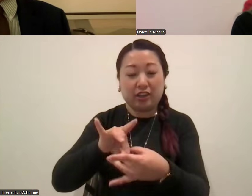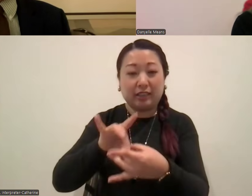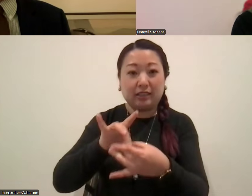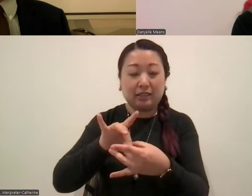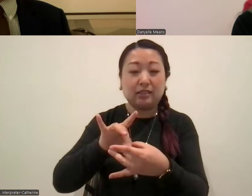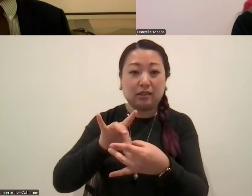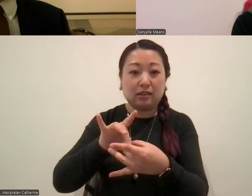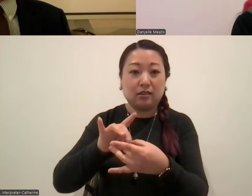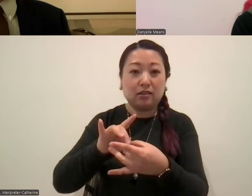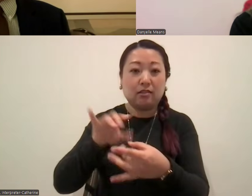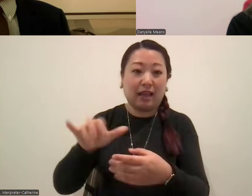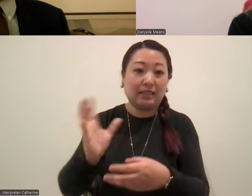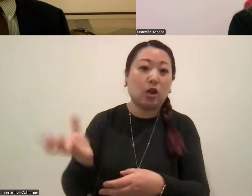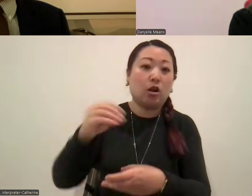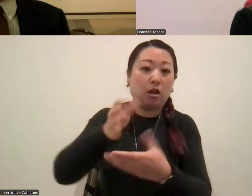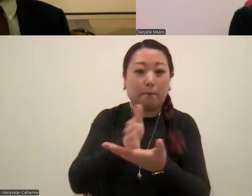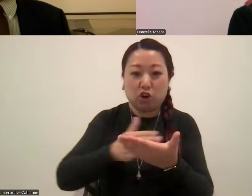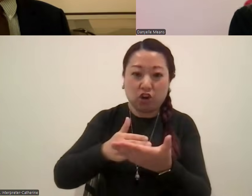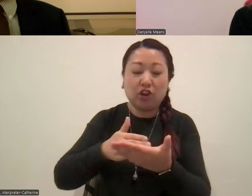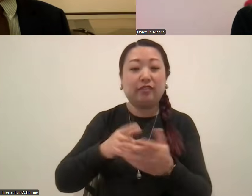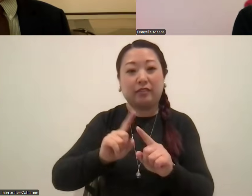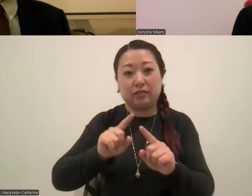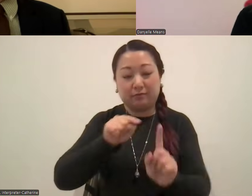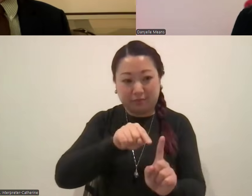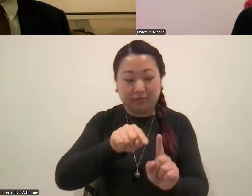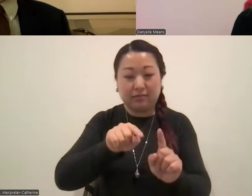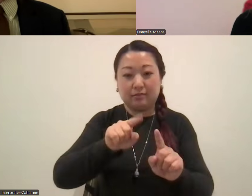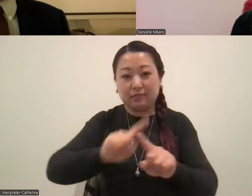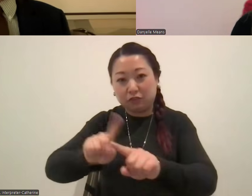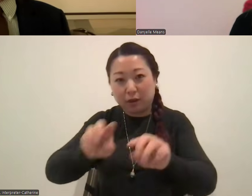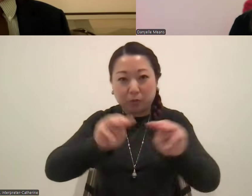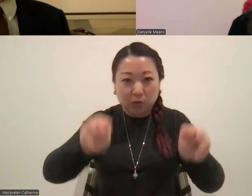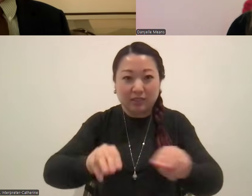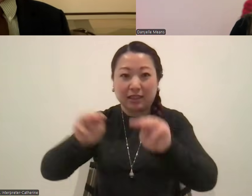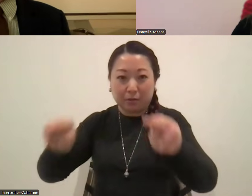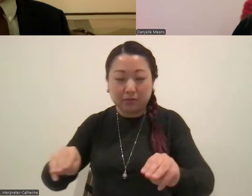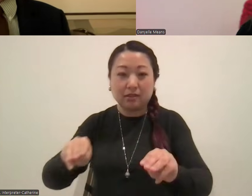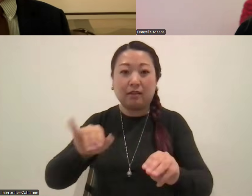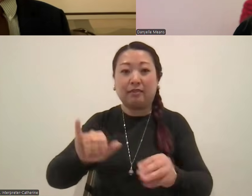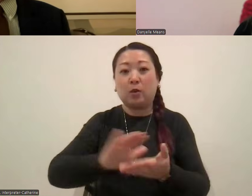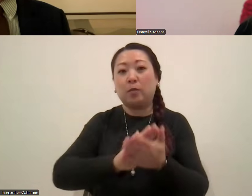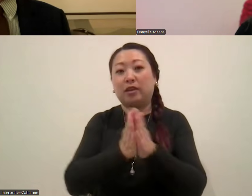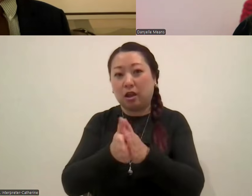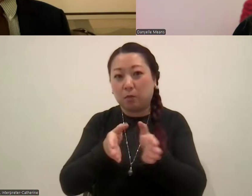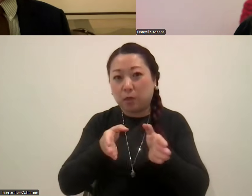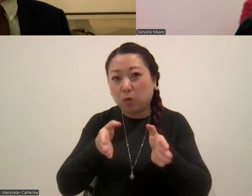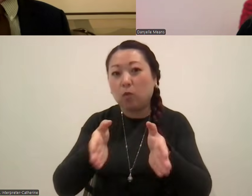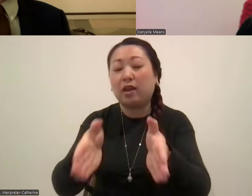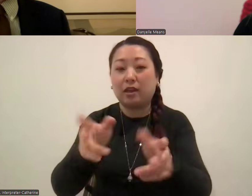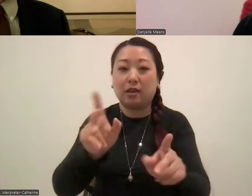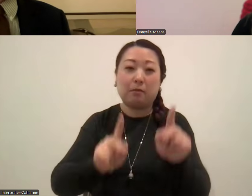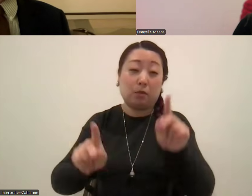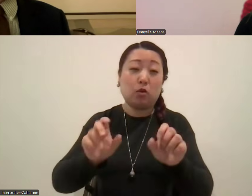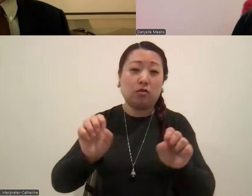these uh, museums end up becoming the way that people really are able to express